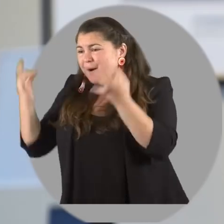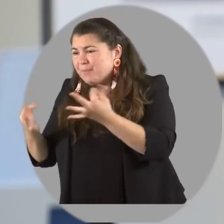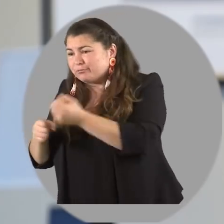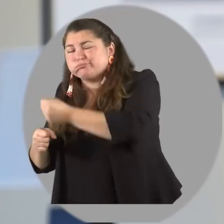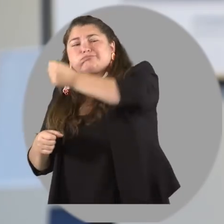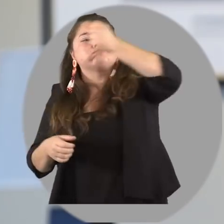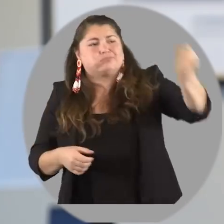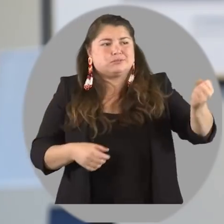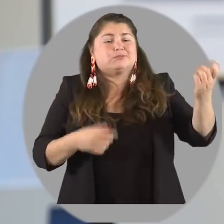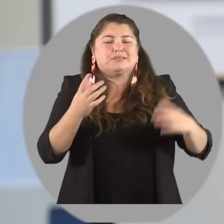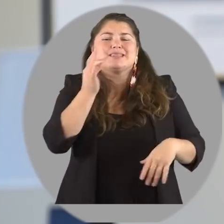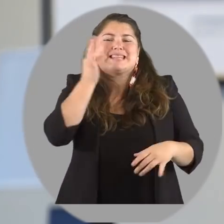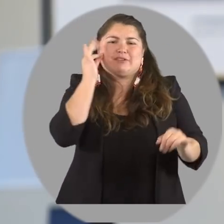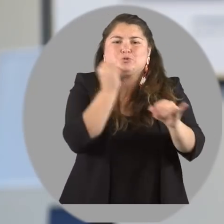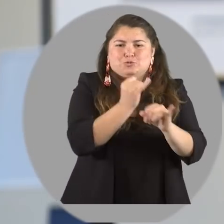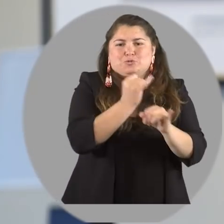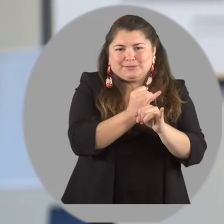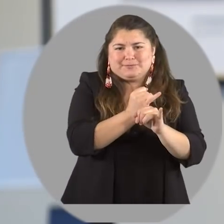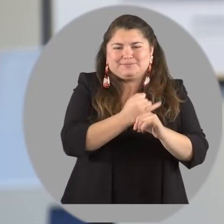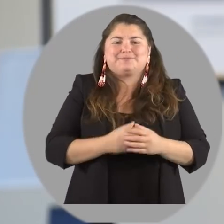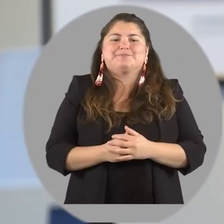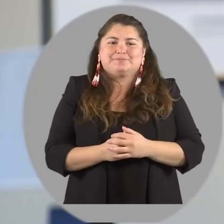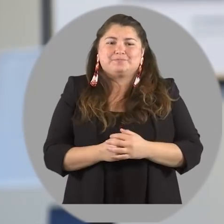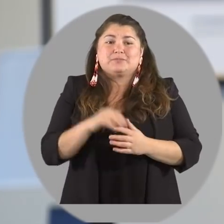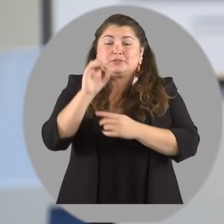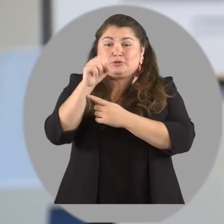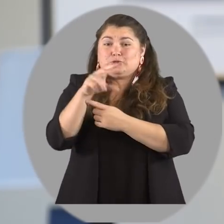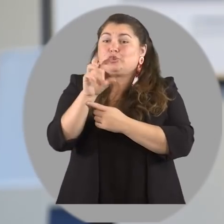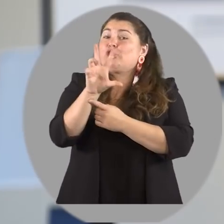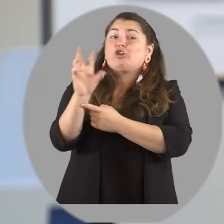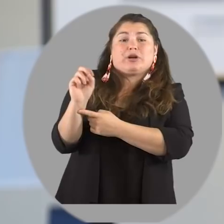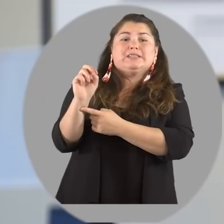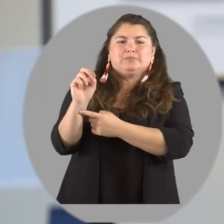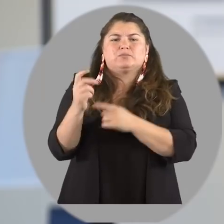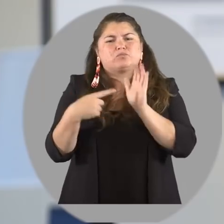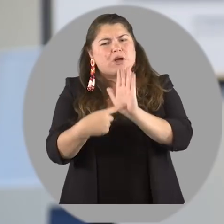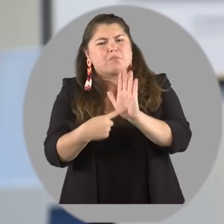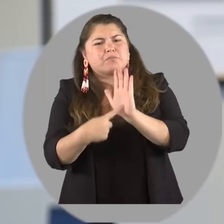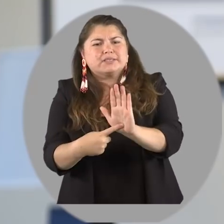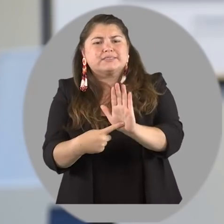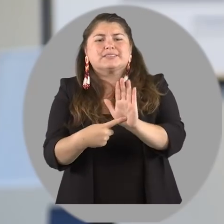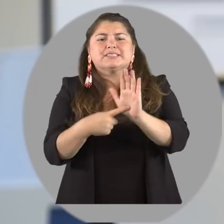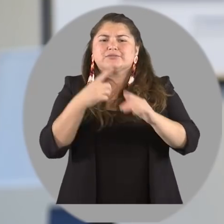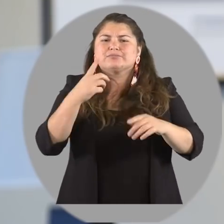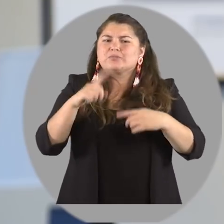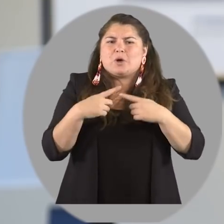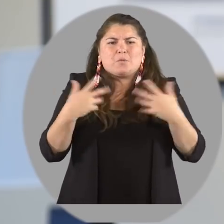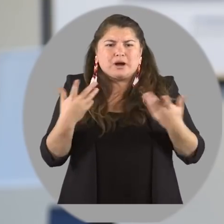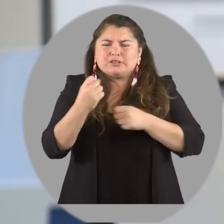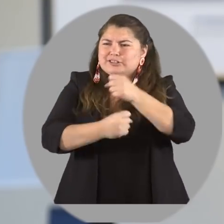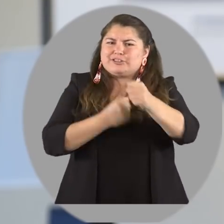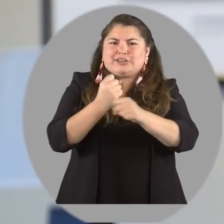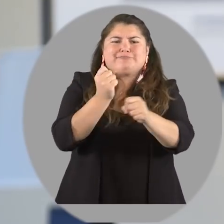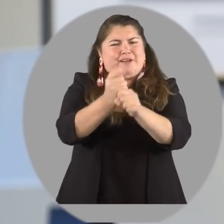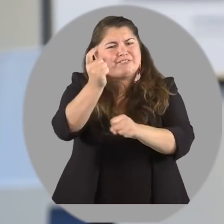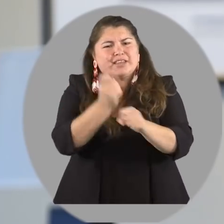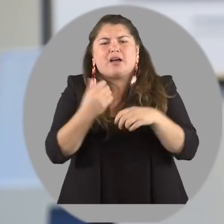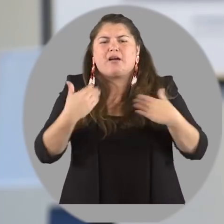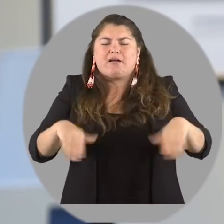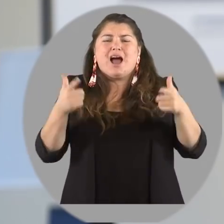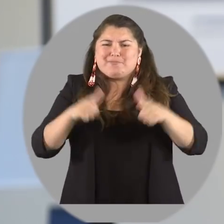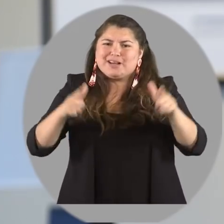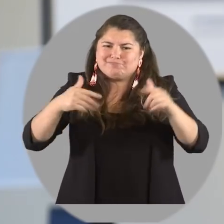families and placed in residential schools. September 30th represents the time of year when this happened each